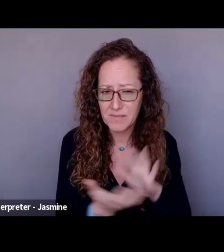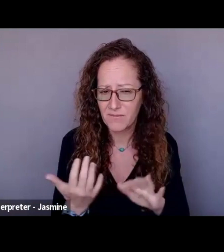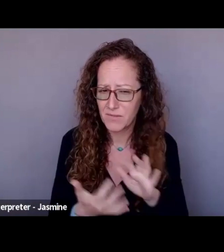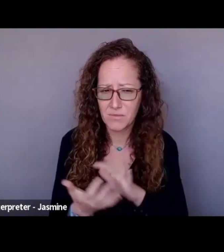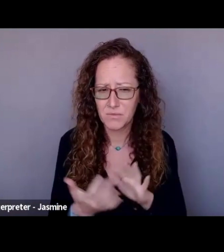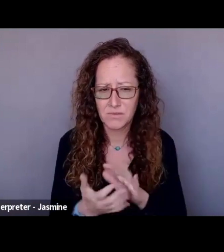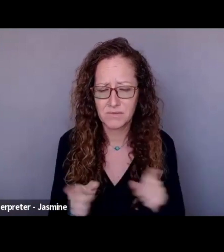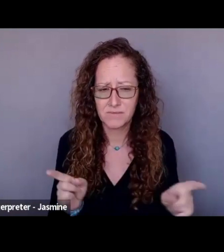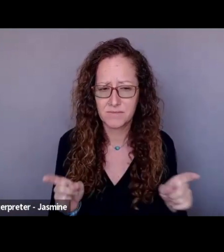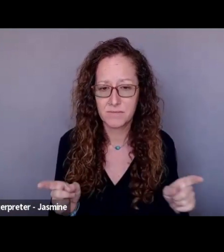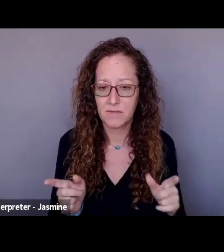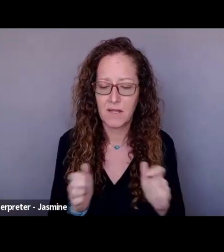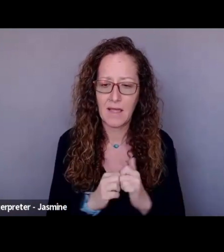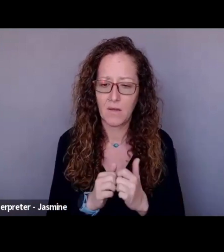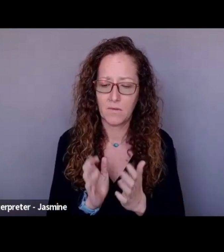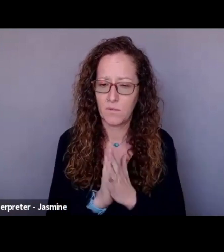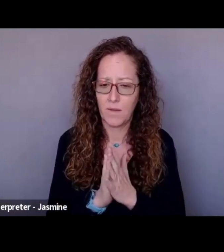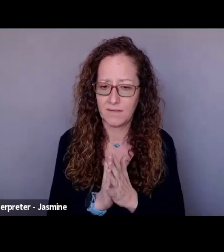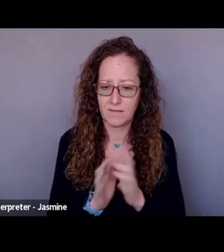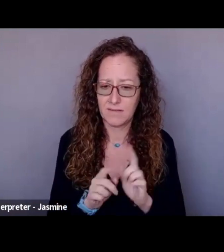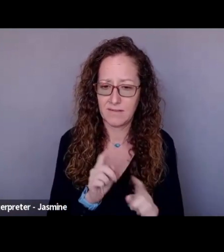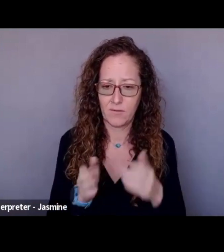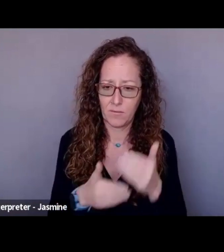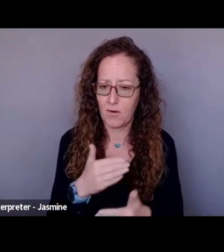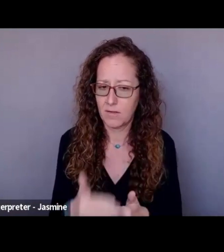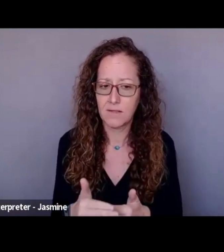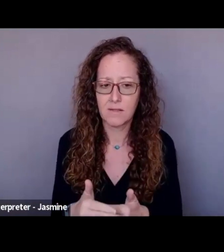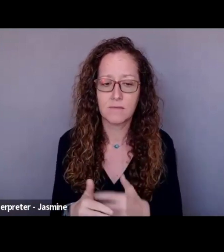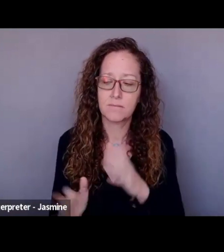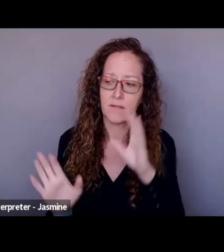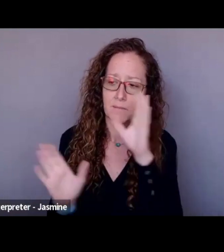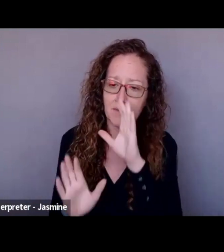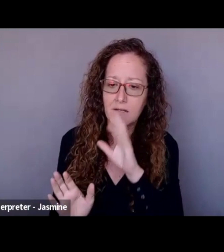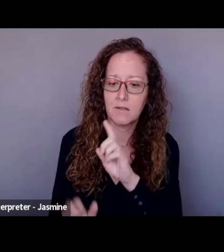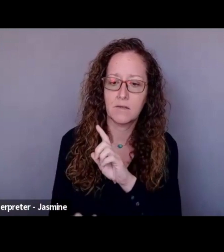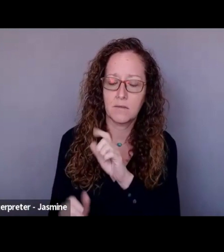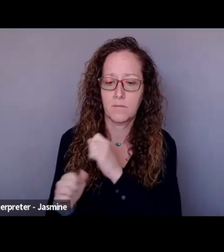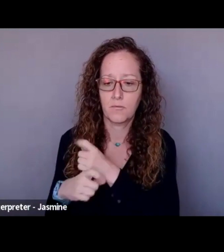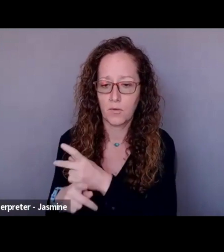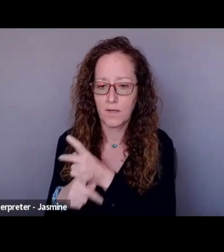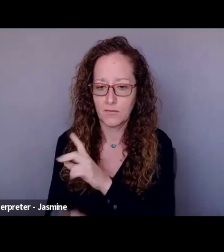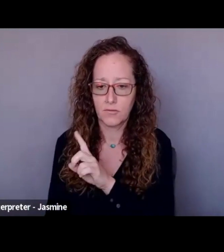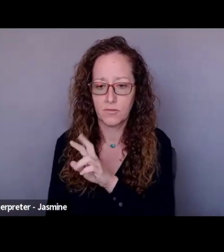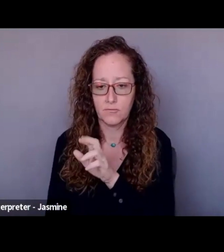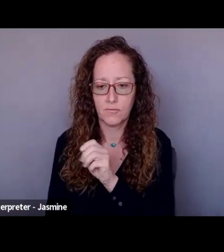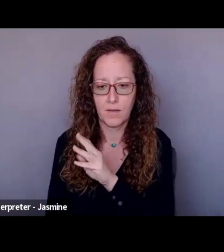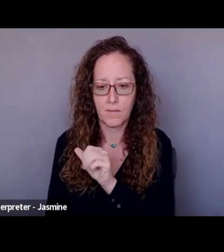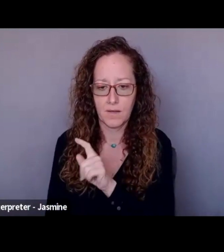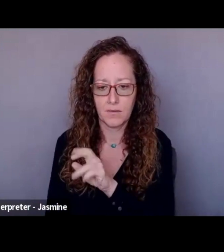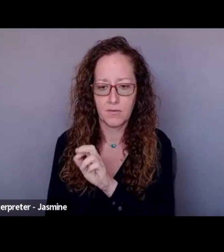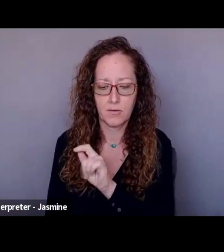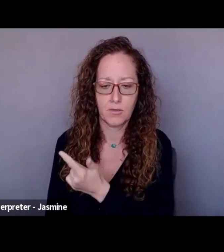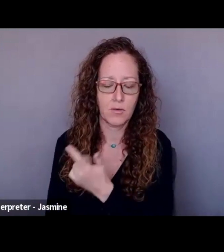do you ask for them in like different terms? Do you like I'm seeking a production dramaturg, or am I seeking